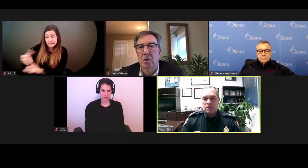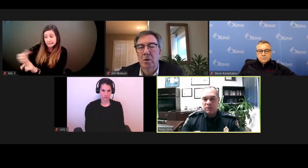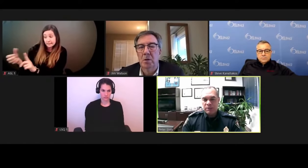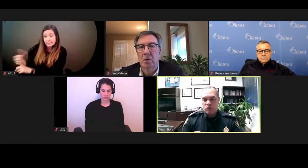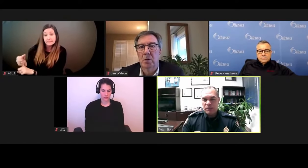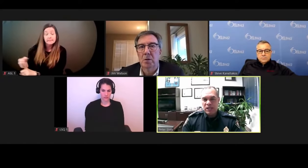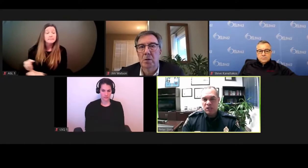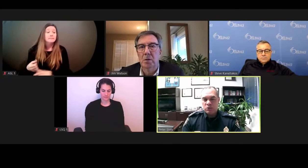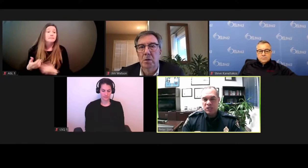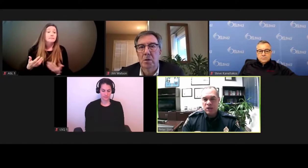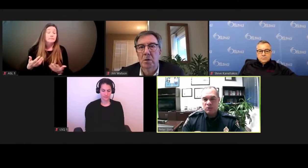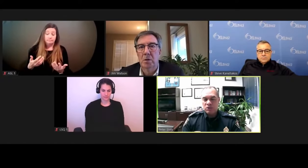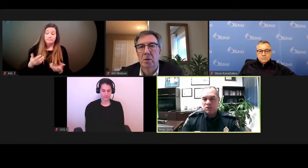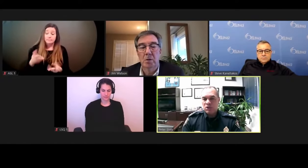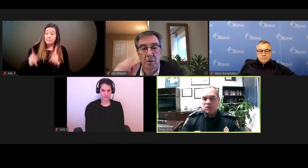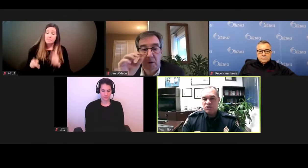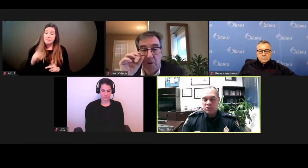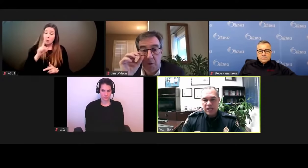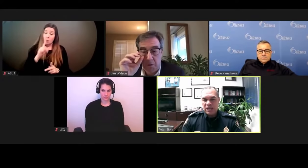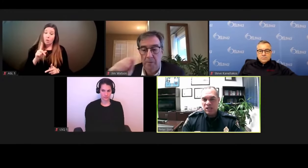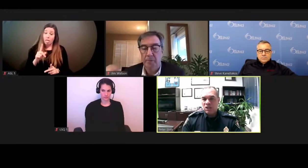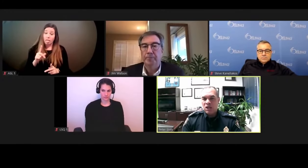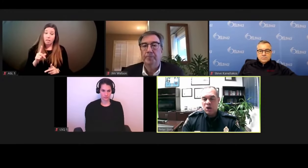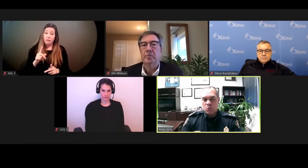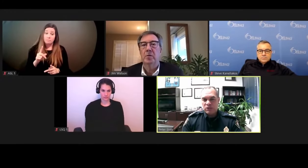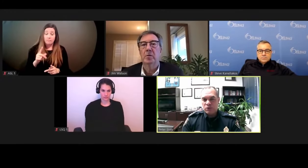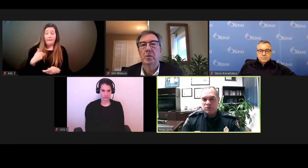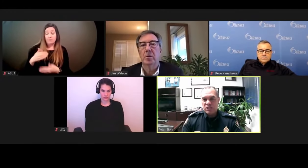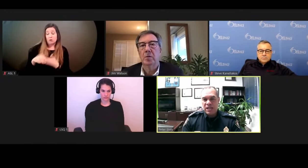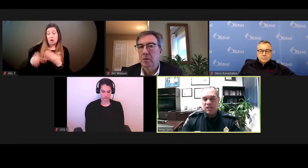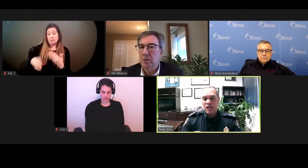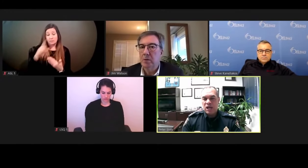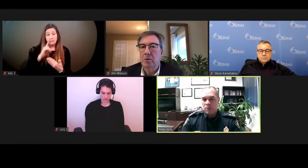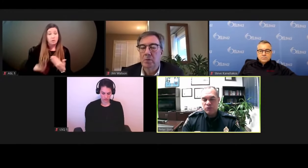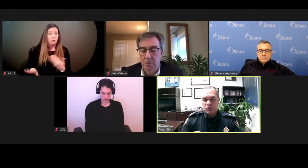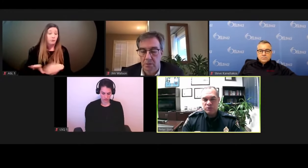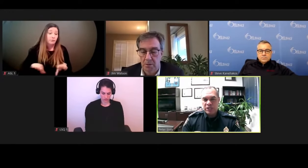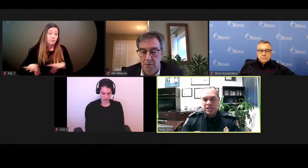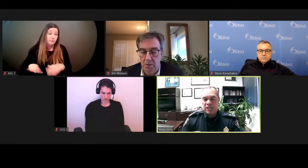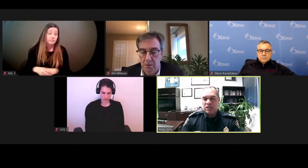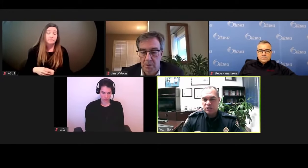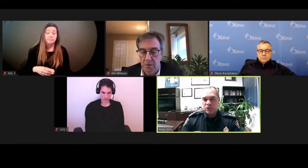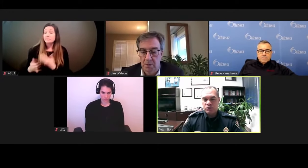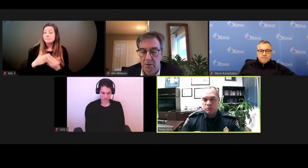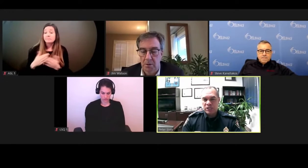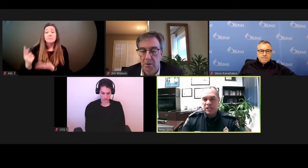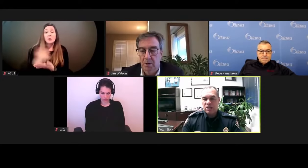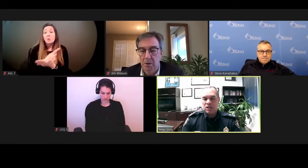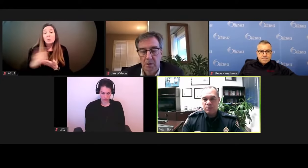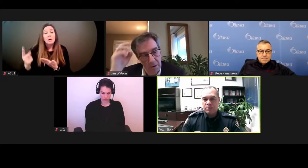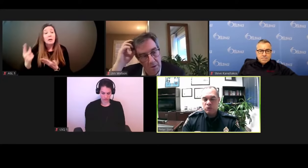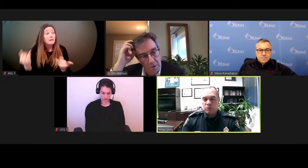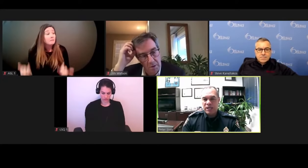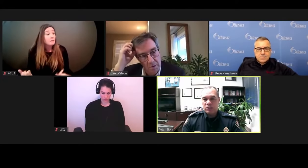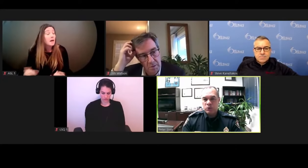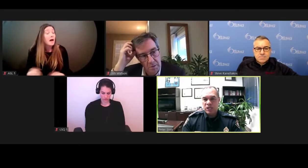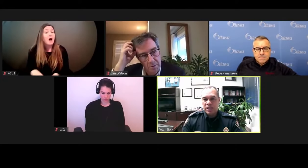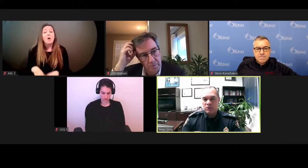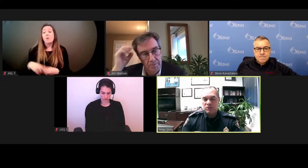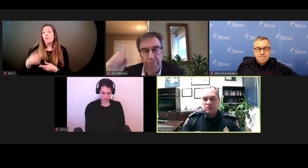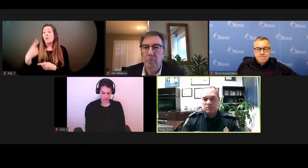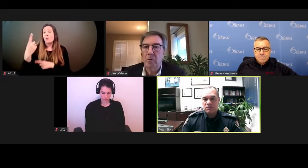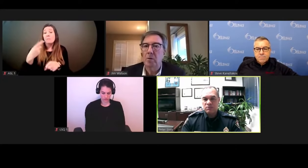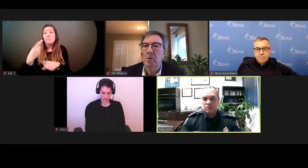charged, people will be held to account. Today, a week from today, a month from today, years from today, people will be held to